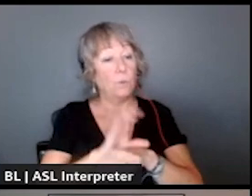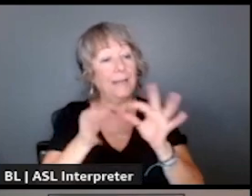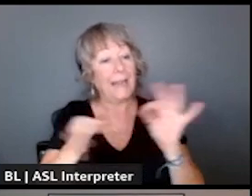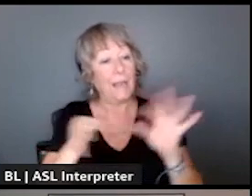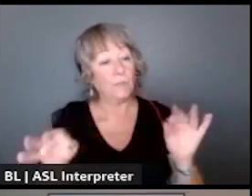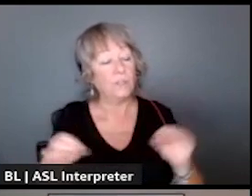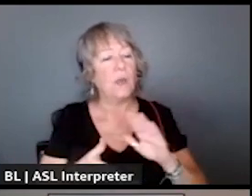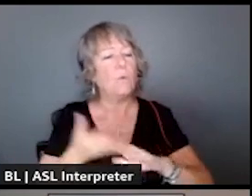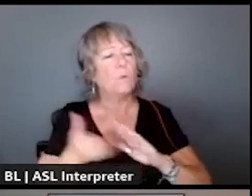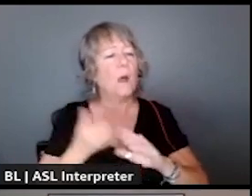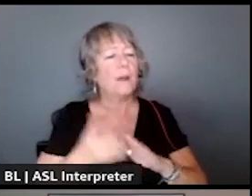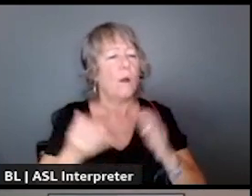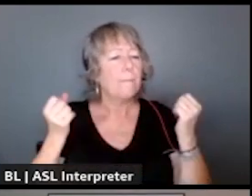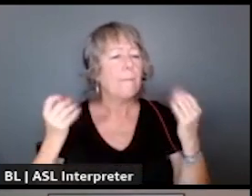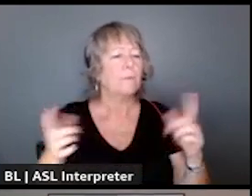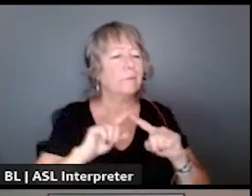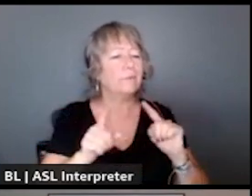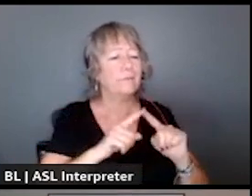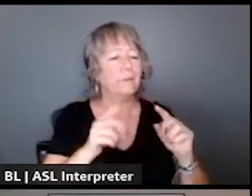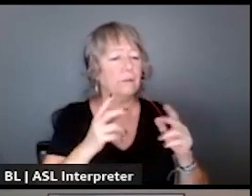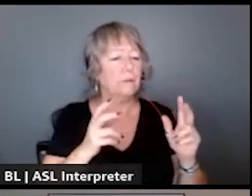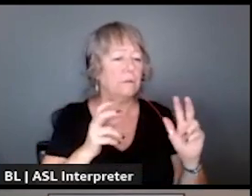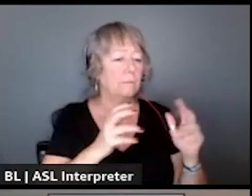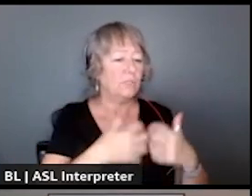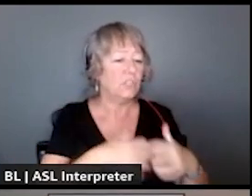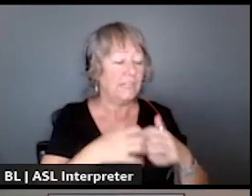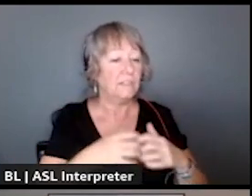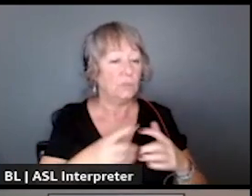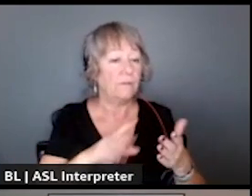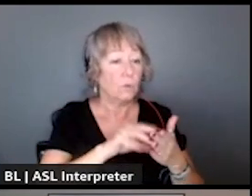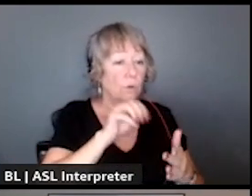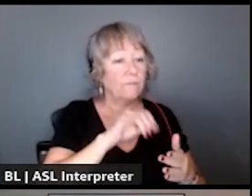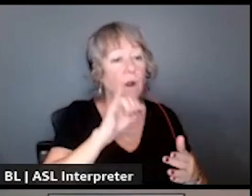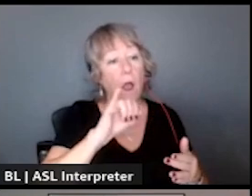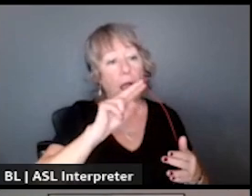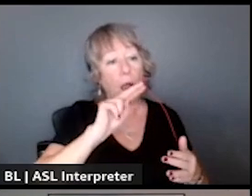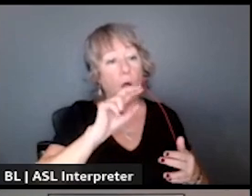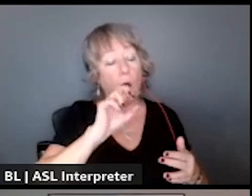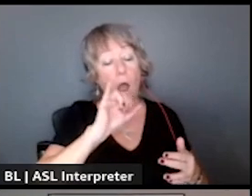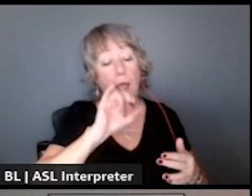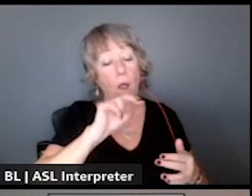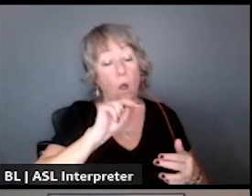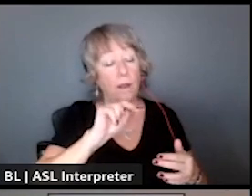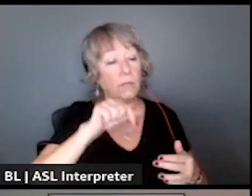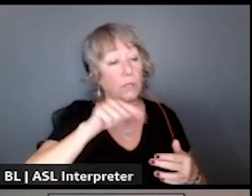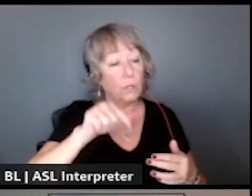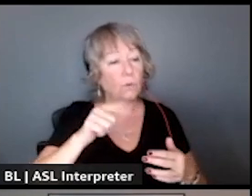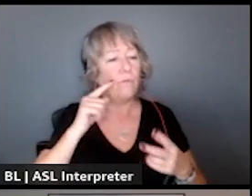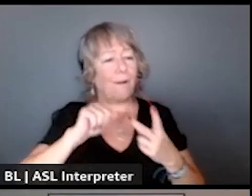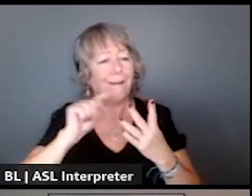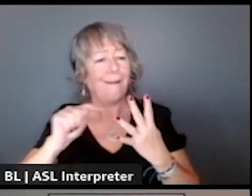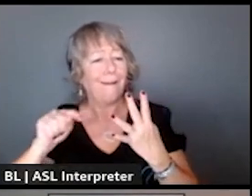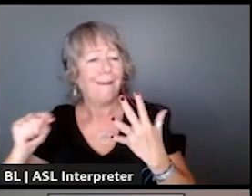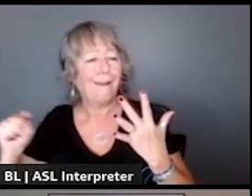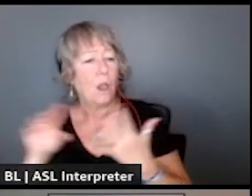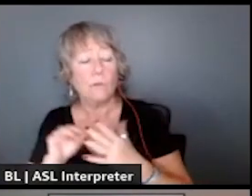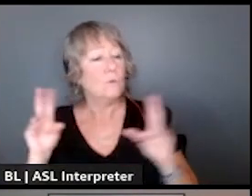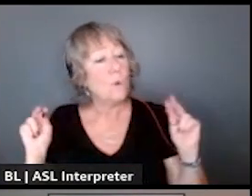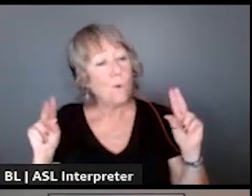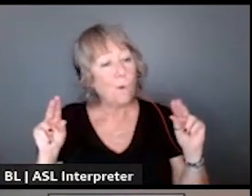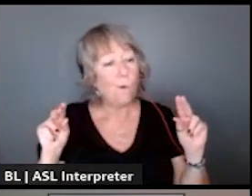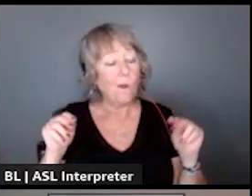able to gain access to them through the cloud is one way that we allow customers to play around with quantum computers. What a